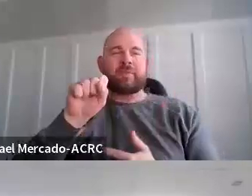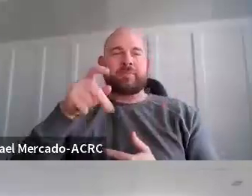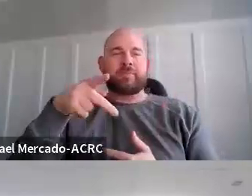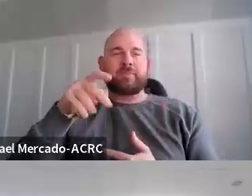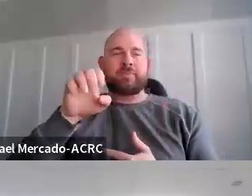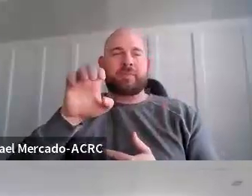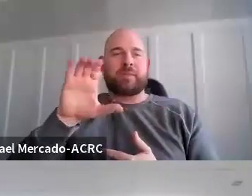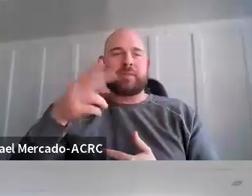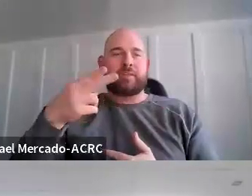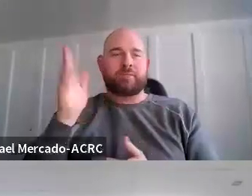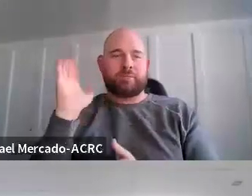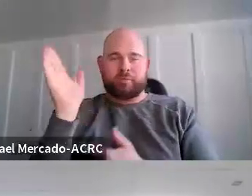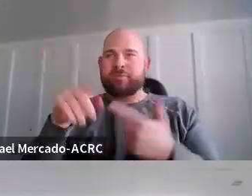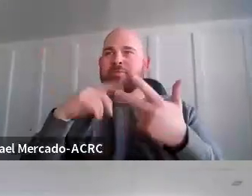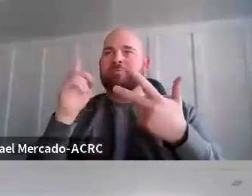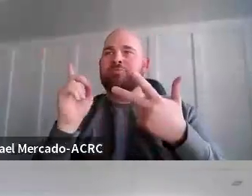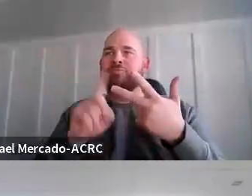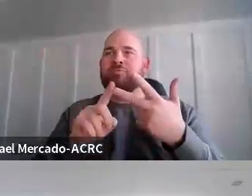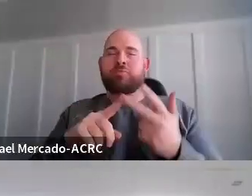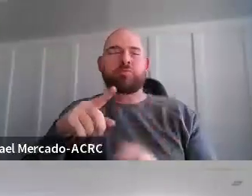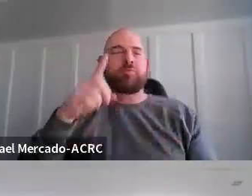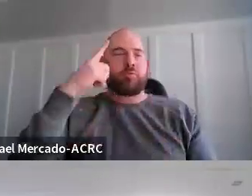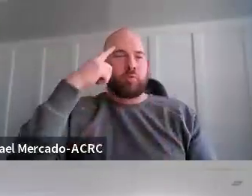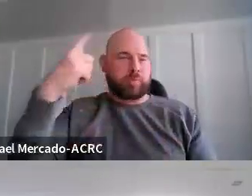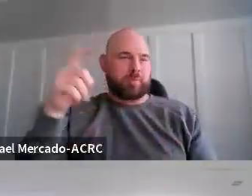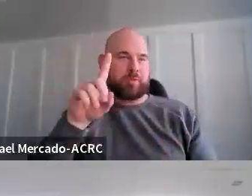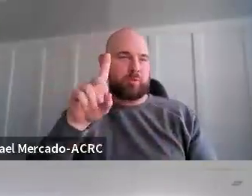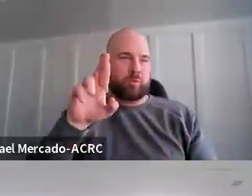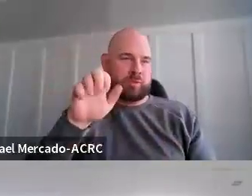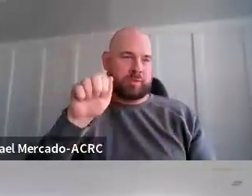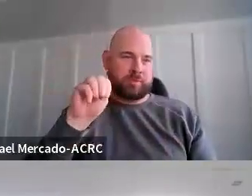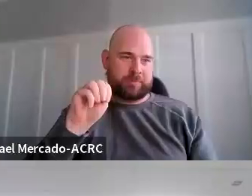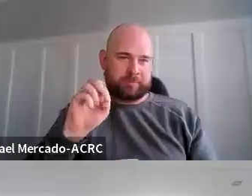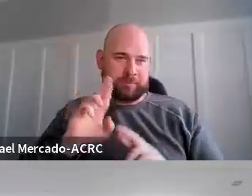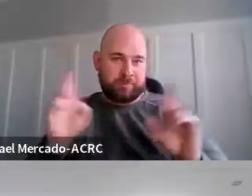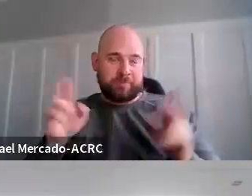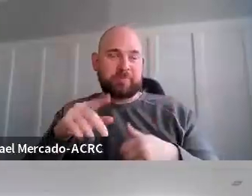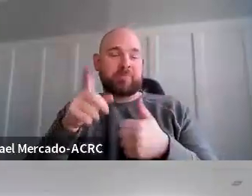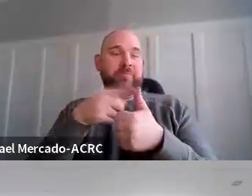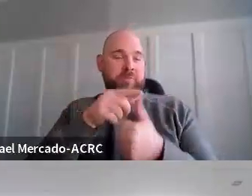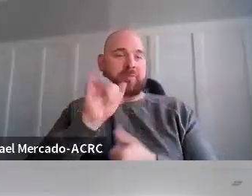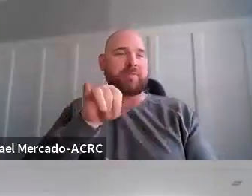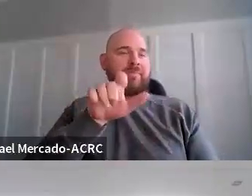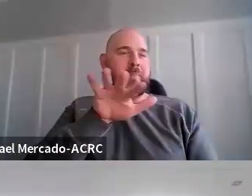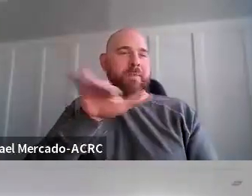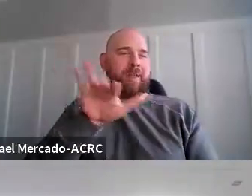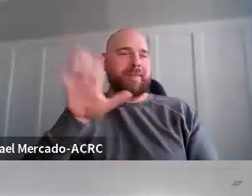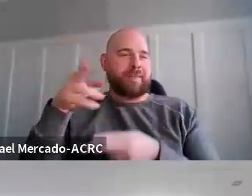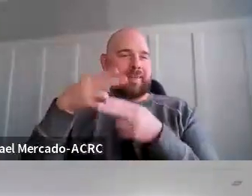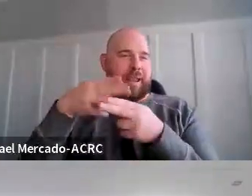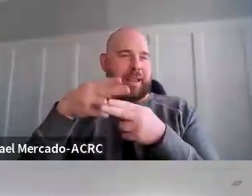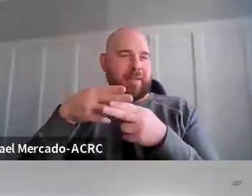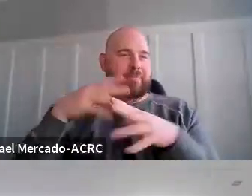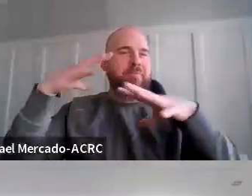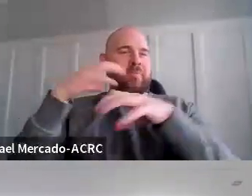sign will be for Martin Luther King. It will be speech and dream. Okay,